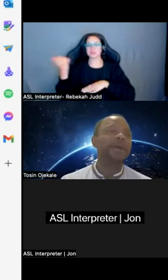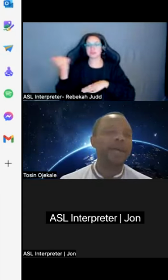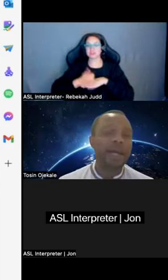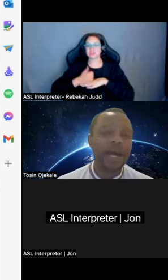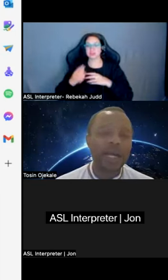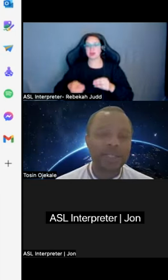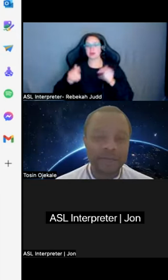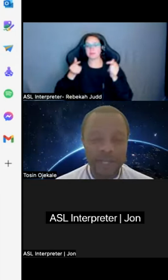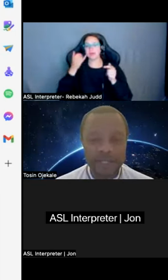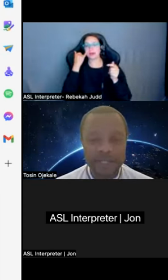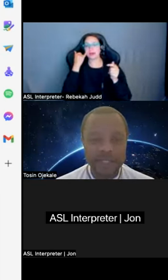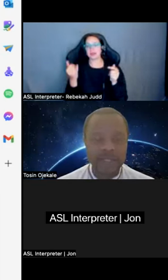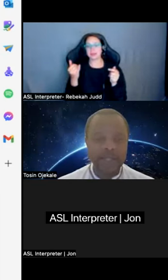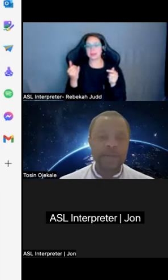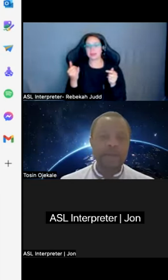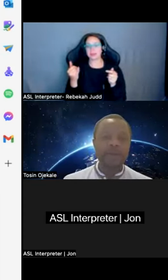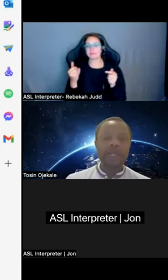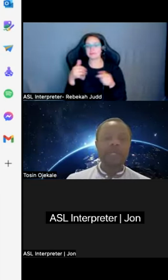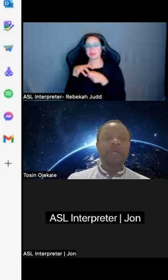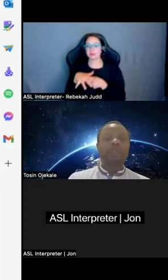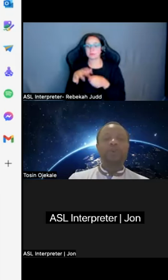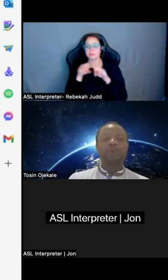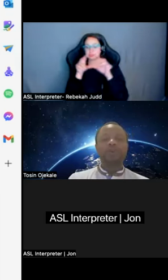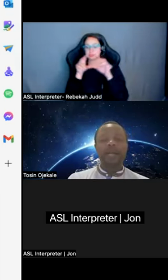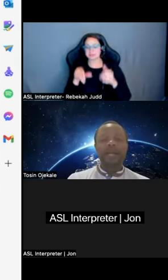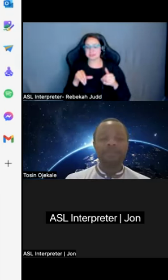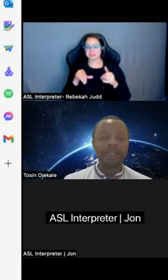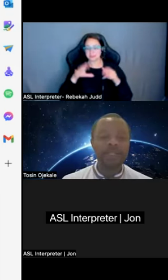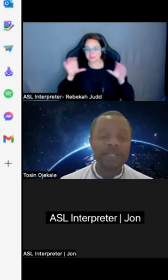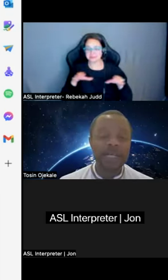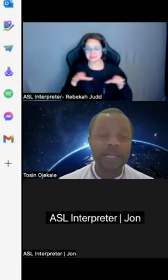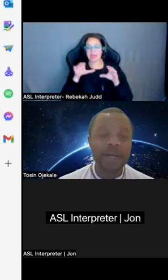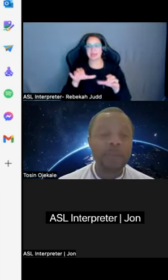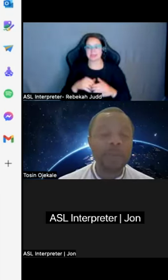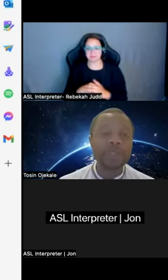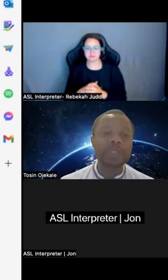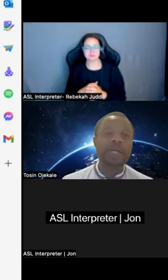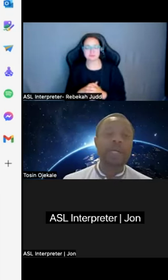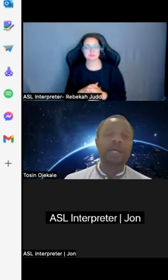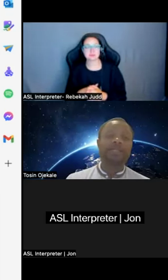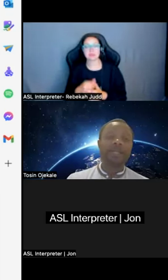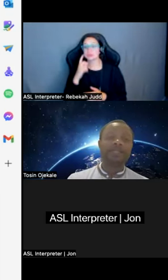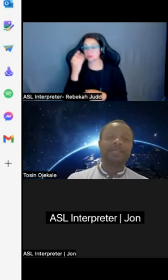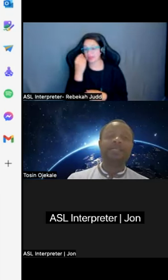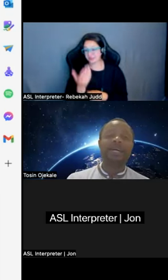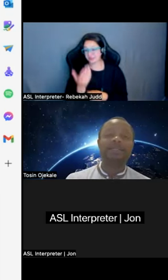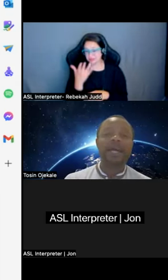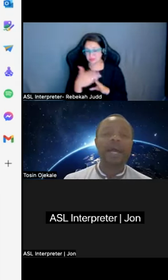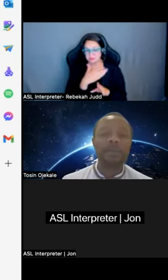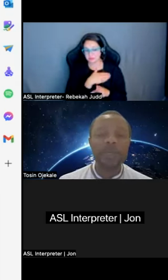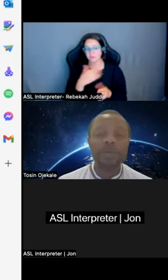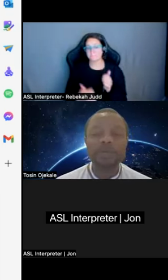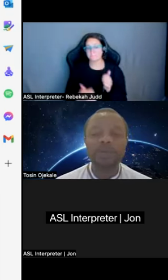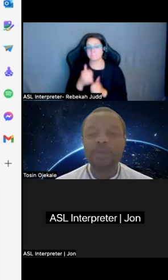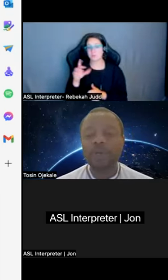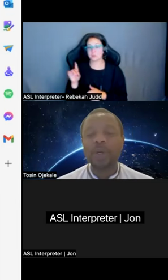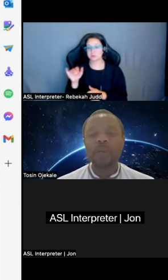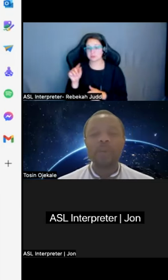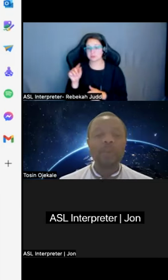system activates. Okay, so like I mentioned earlier, most data centers are